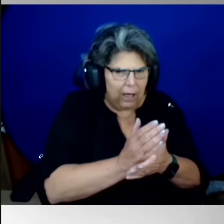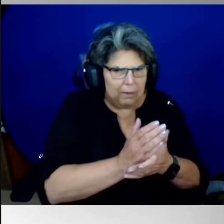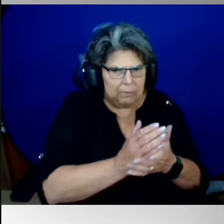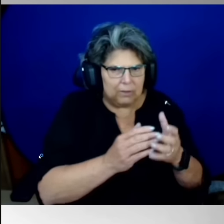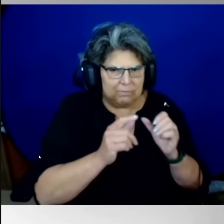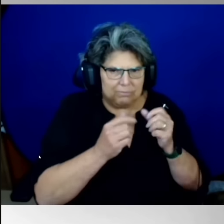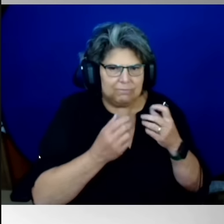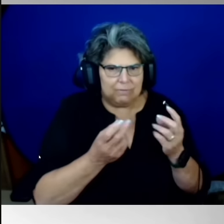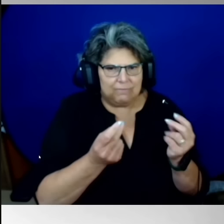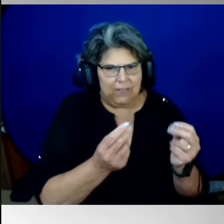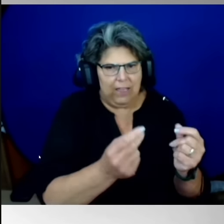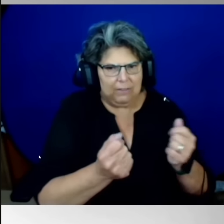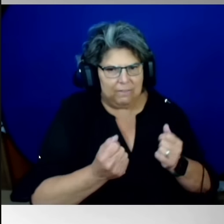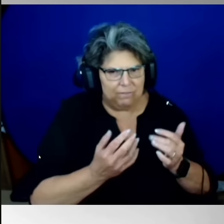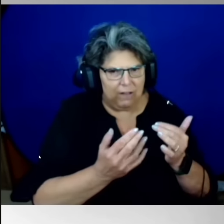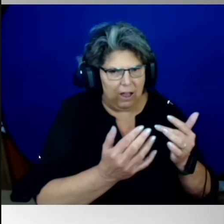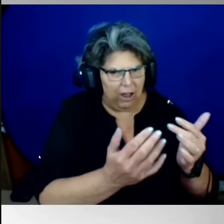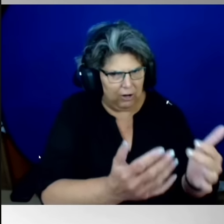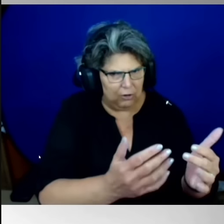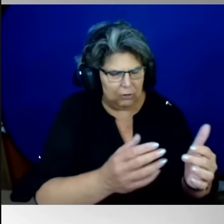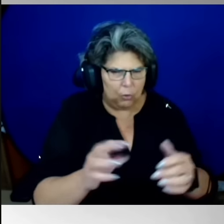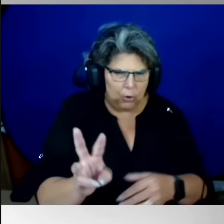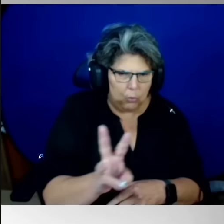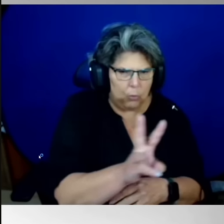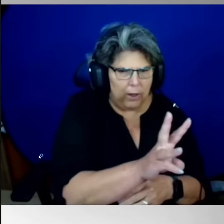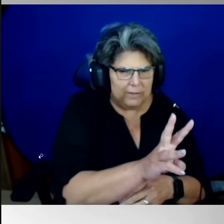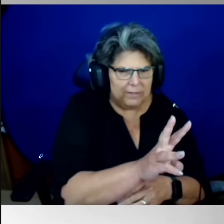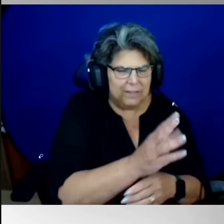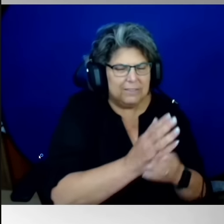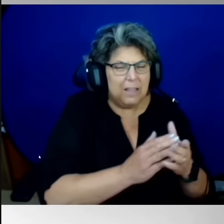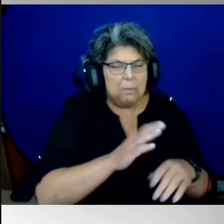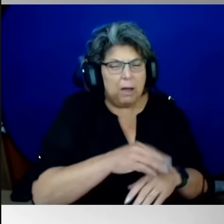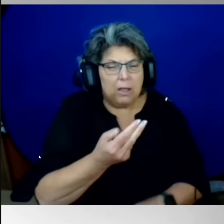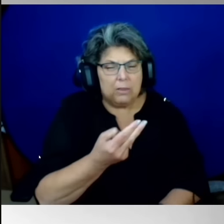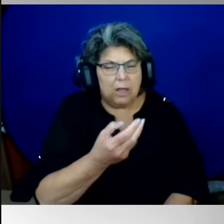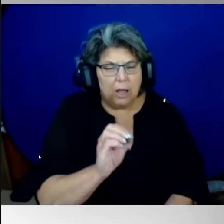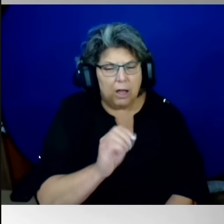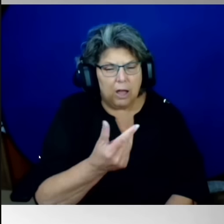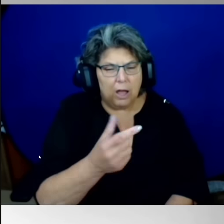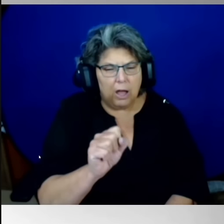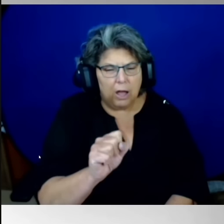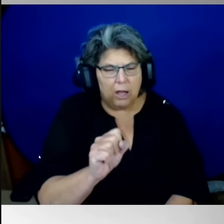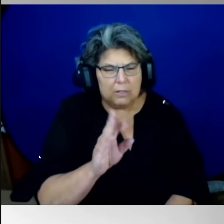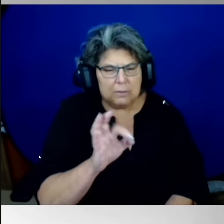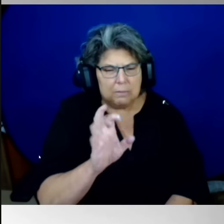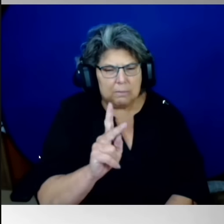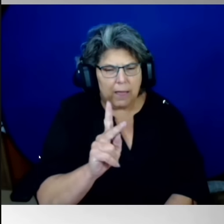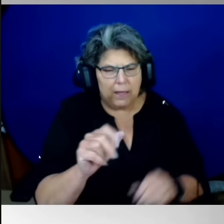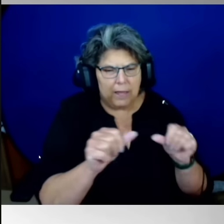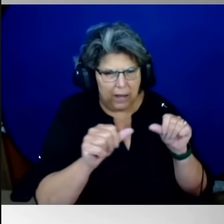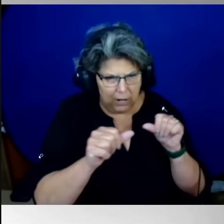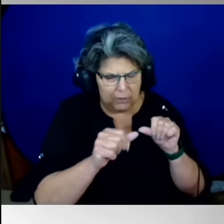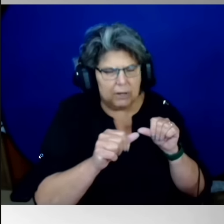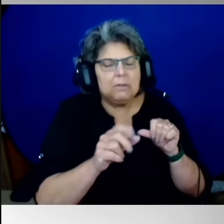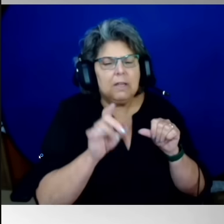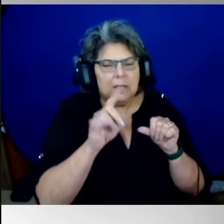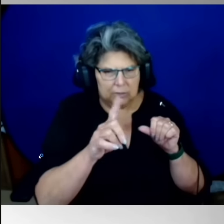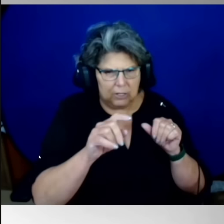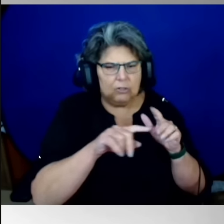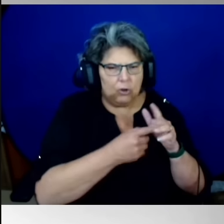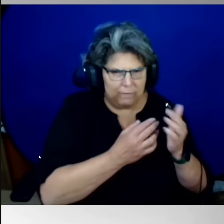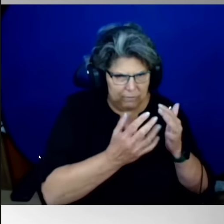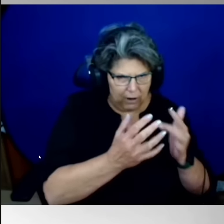to the west. Some of that area was on the Hogsback area, so we were able to do some firing and get direct line from the